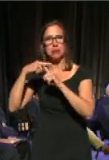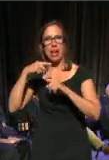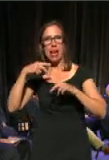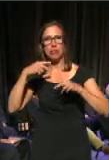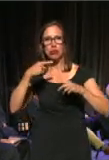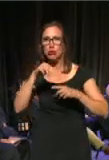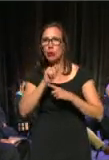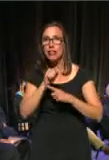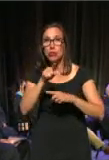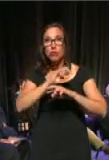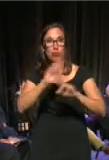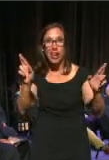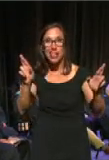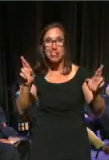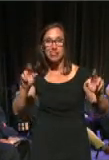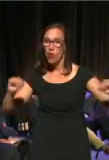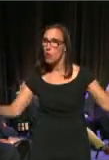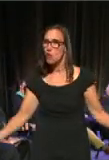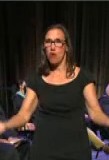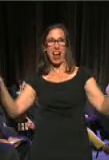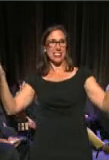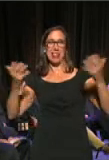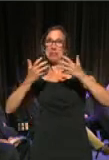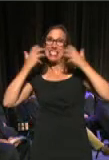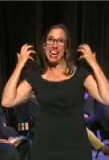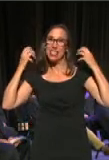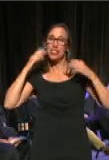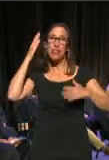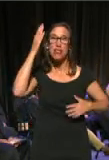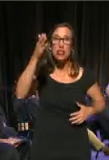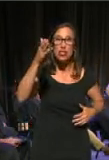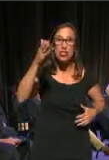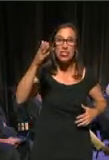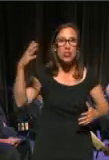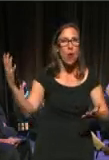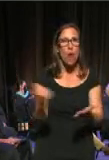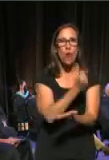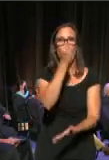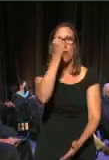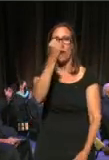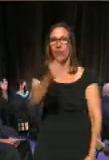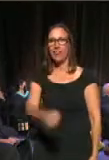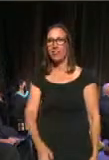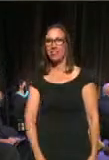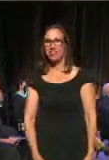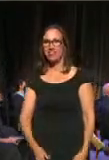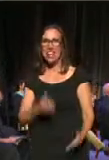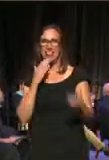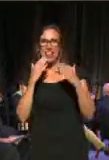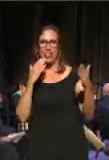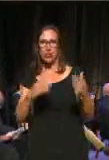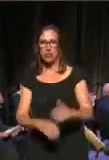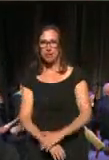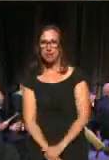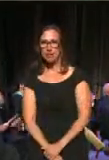ready. Rise up, Tigers. The future is yours. Thank you.